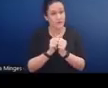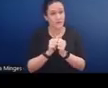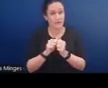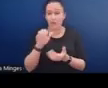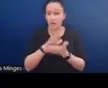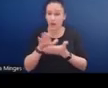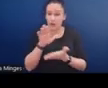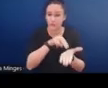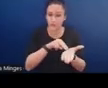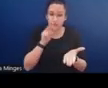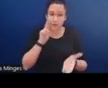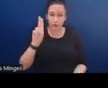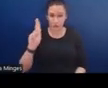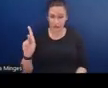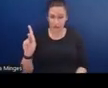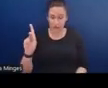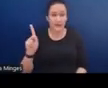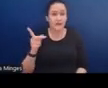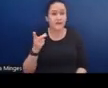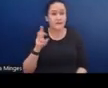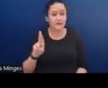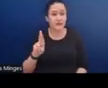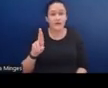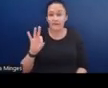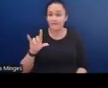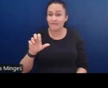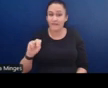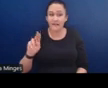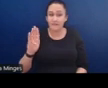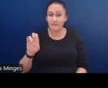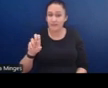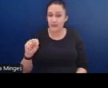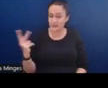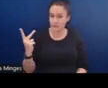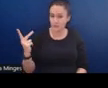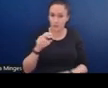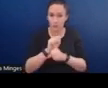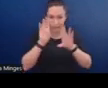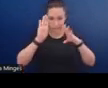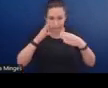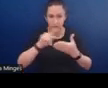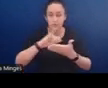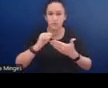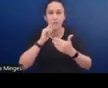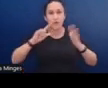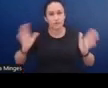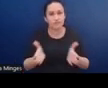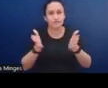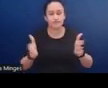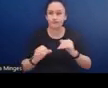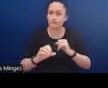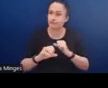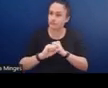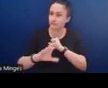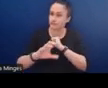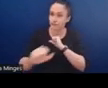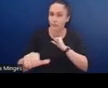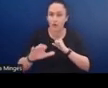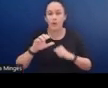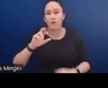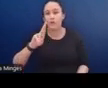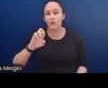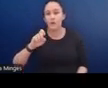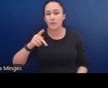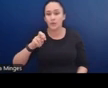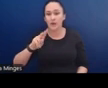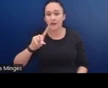Kentucky. Dr. Fallin-Bennett and I have been working on this project to promote reproductive